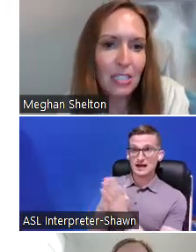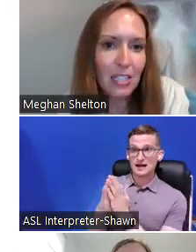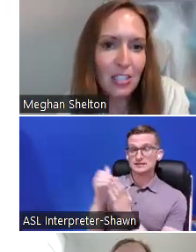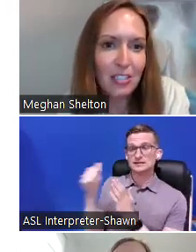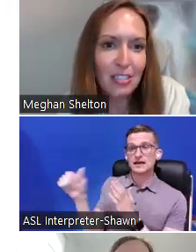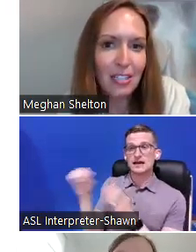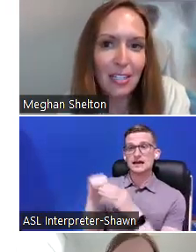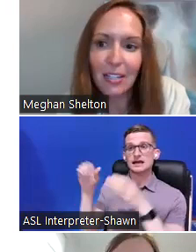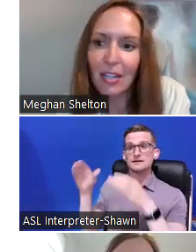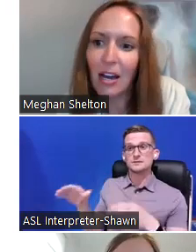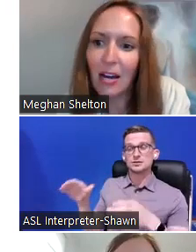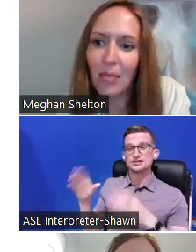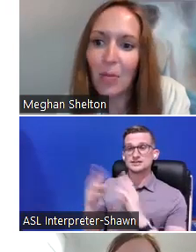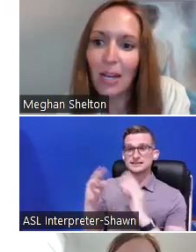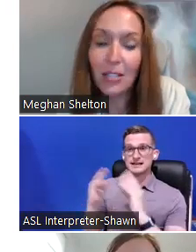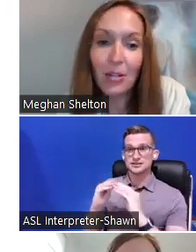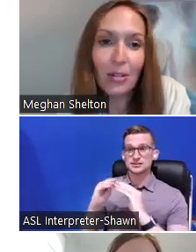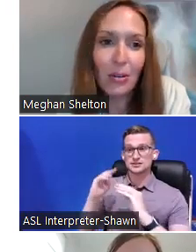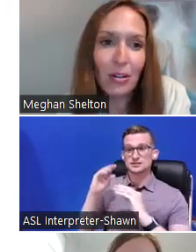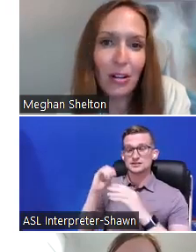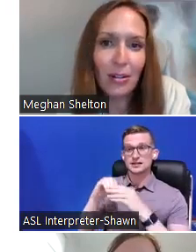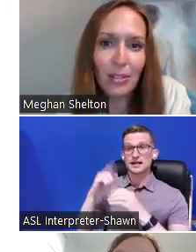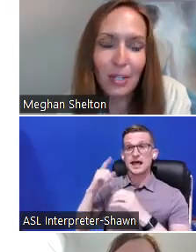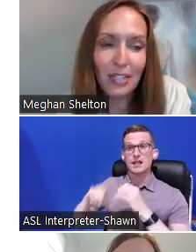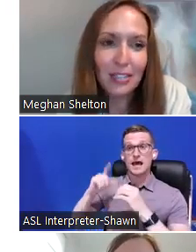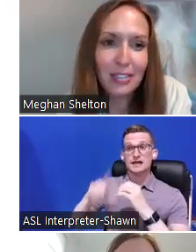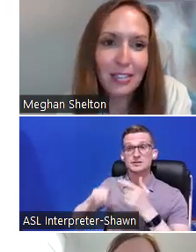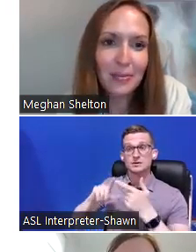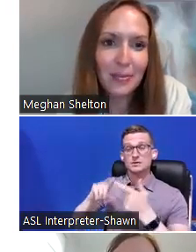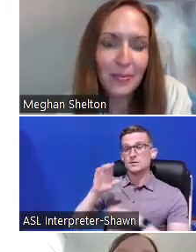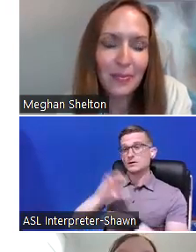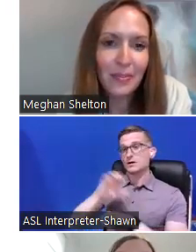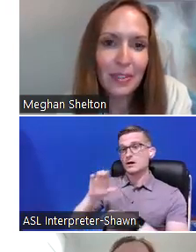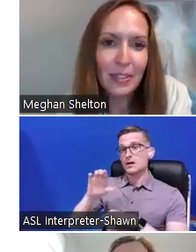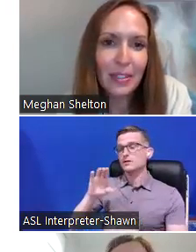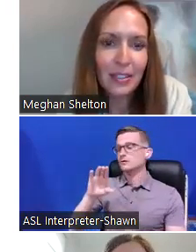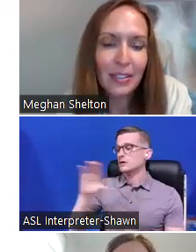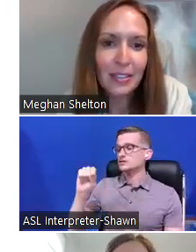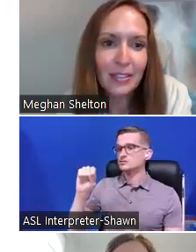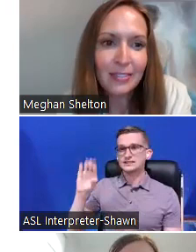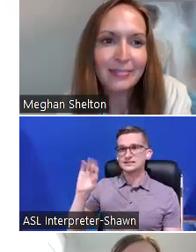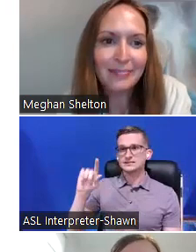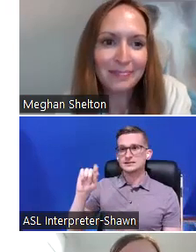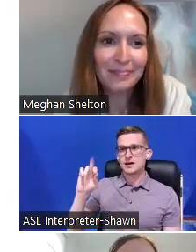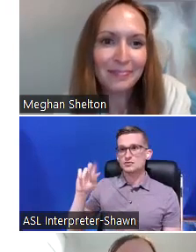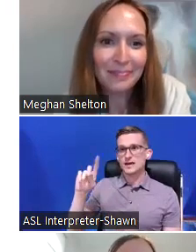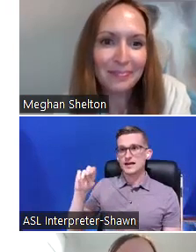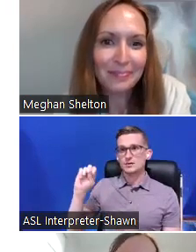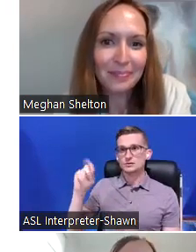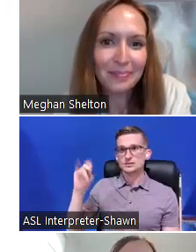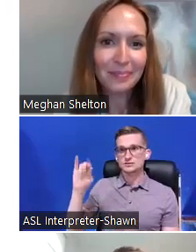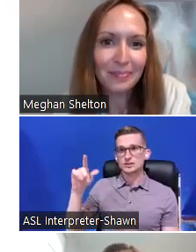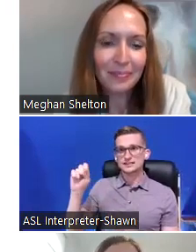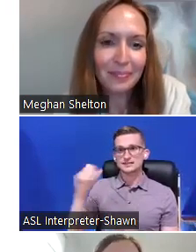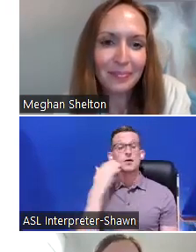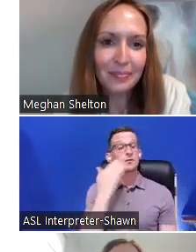in-person sessions in El Paso or Colorado Springs? Yes, thank you for that question. So as